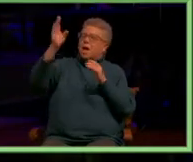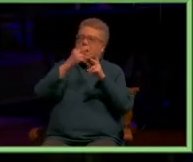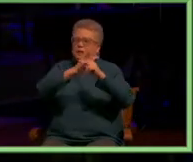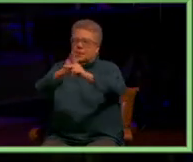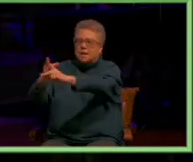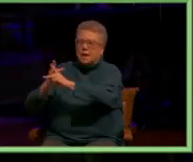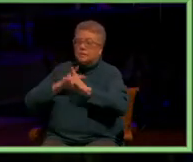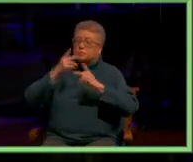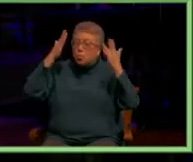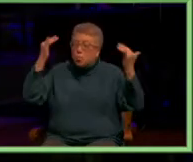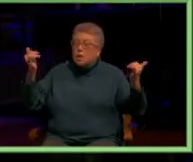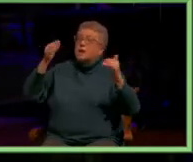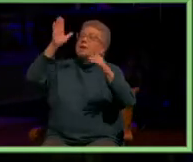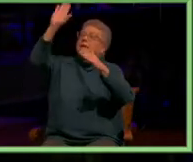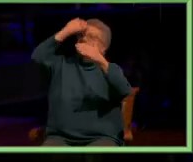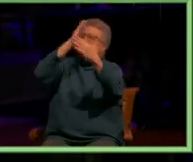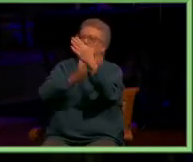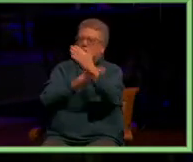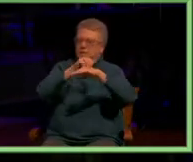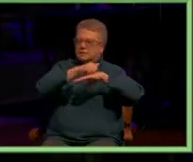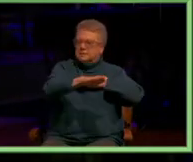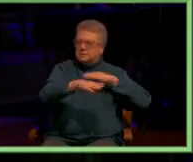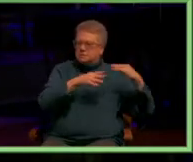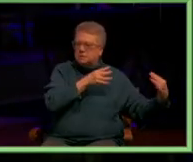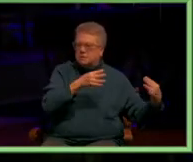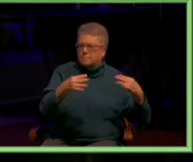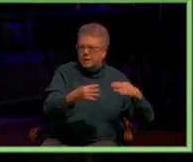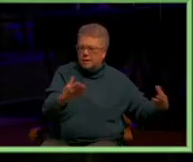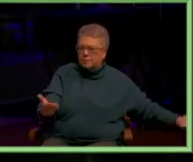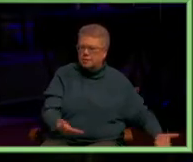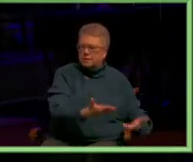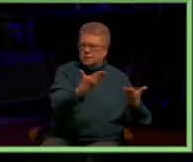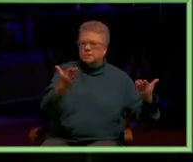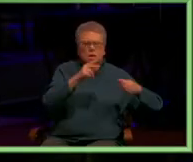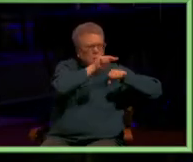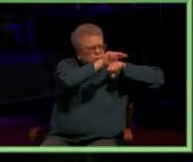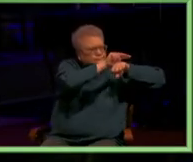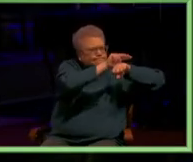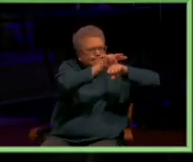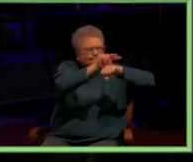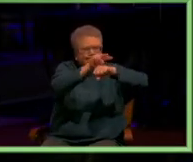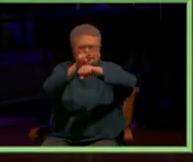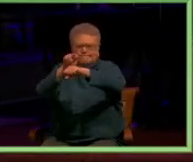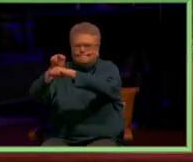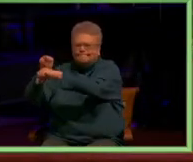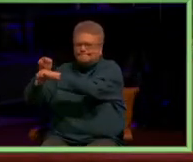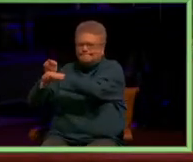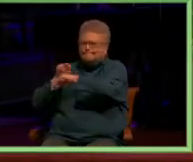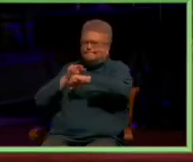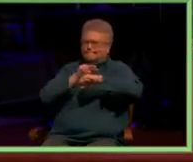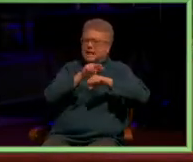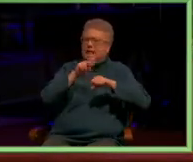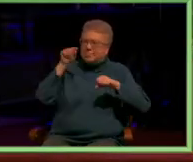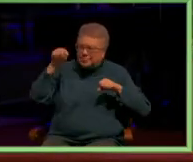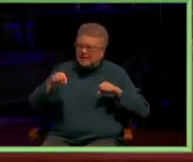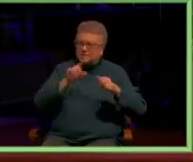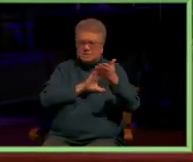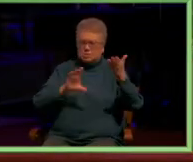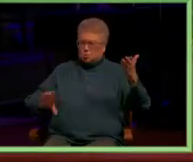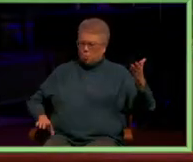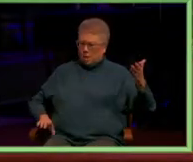the battlefield. He's watching and over all of this. This is the Christ of